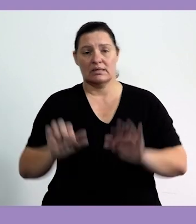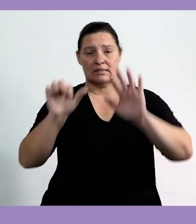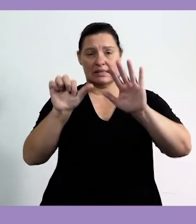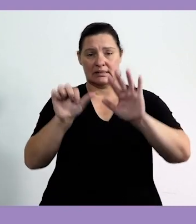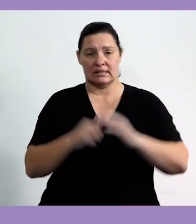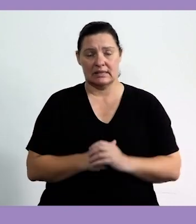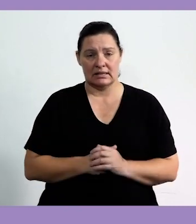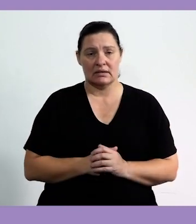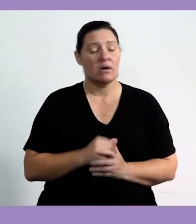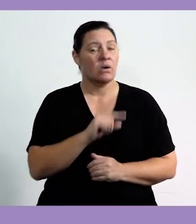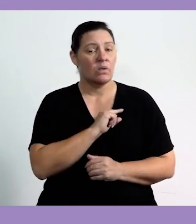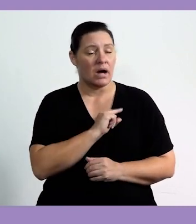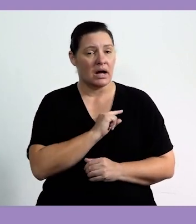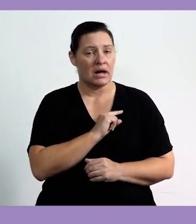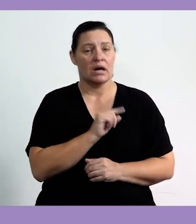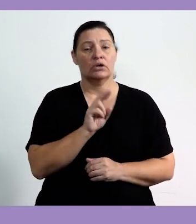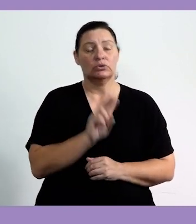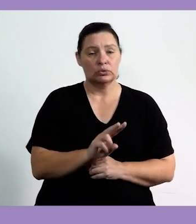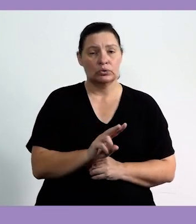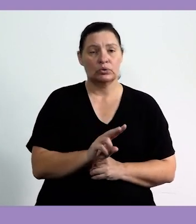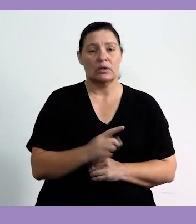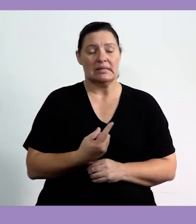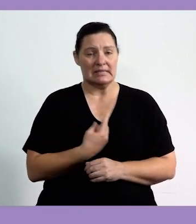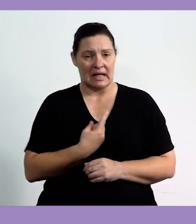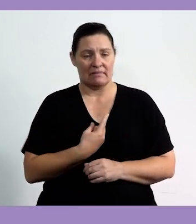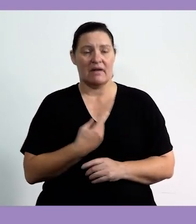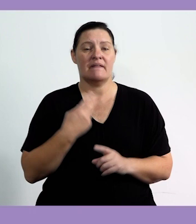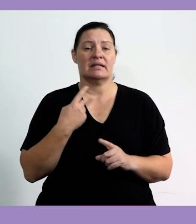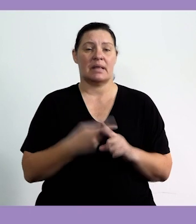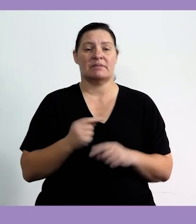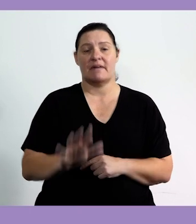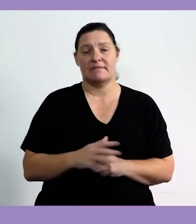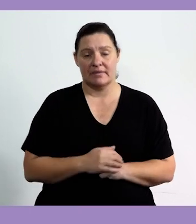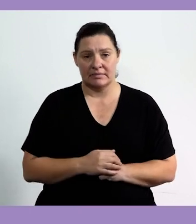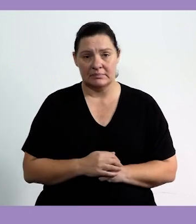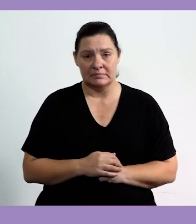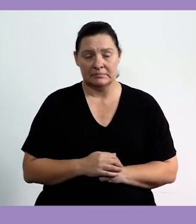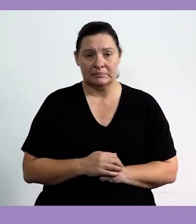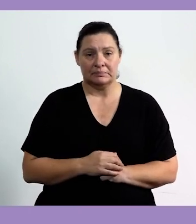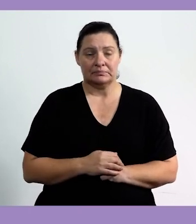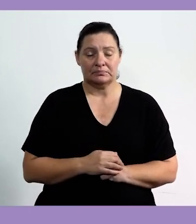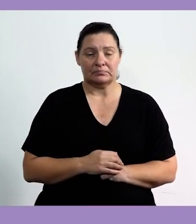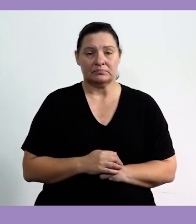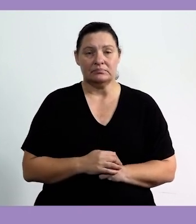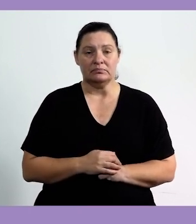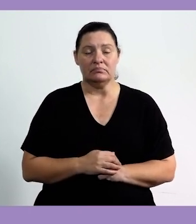exponent 6 because 2 is multiplied by itself 5 times.